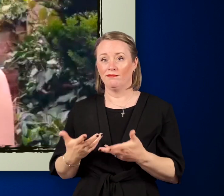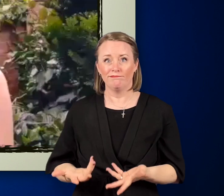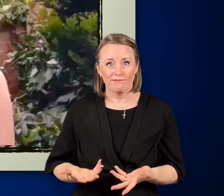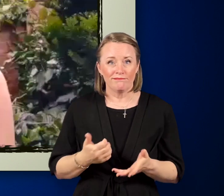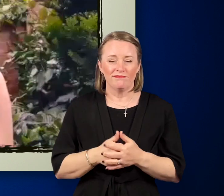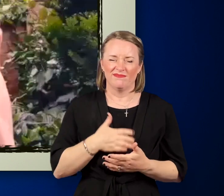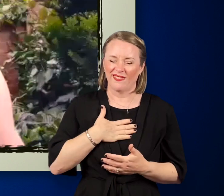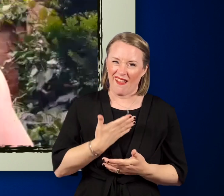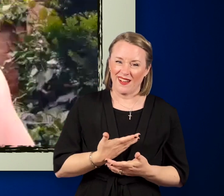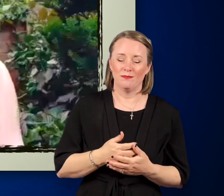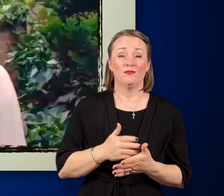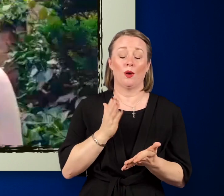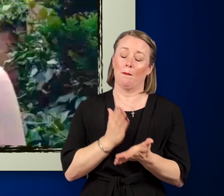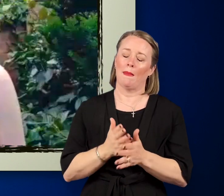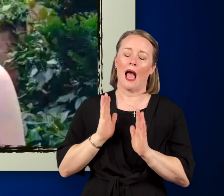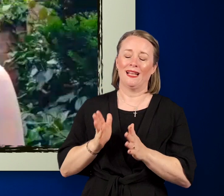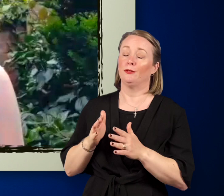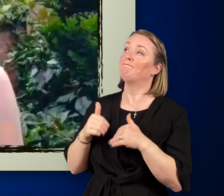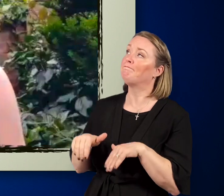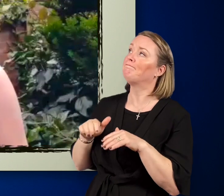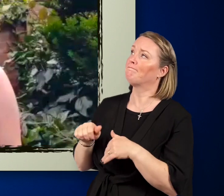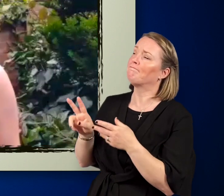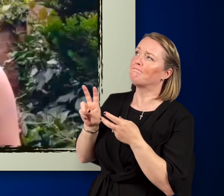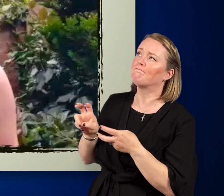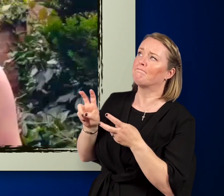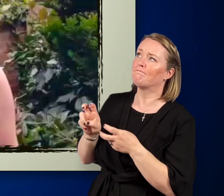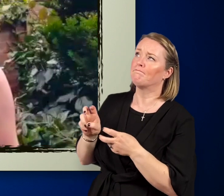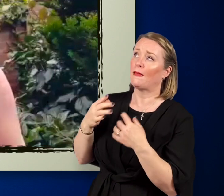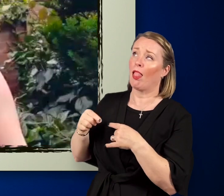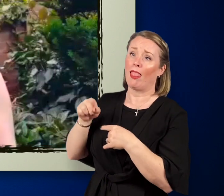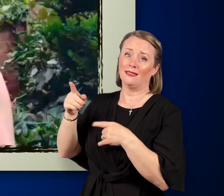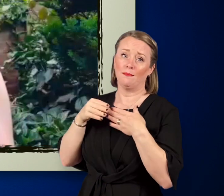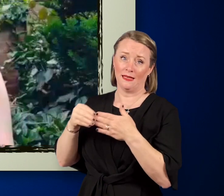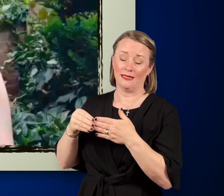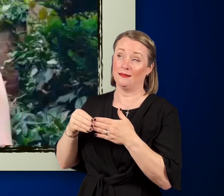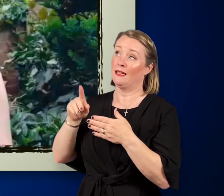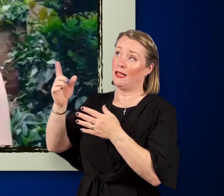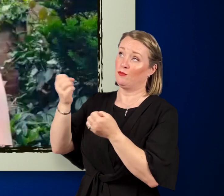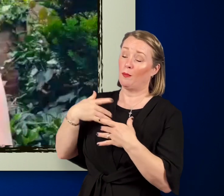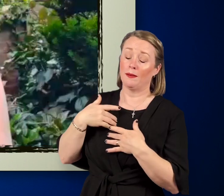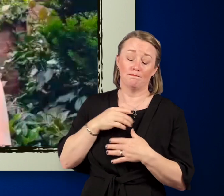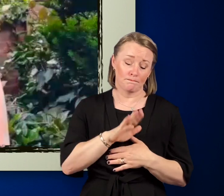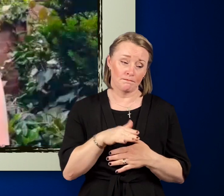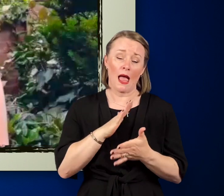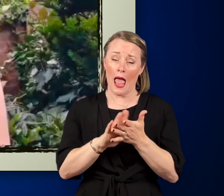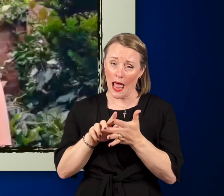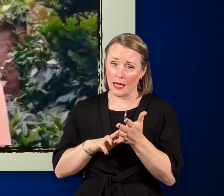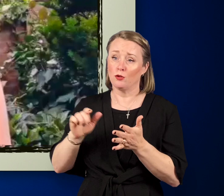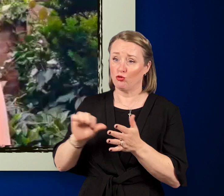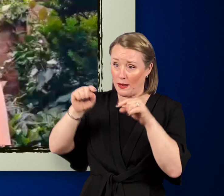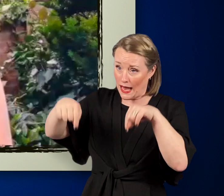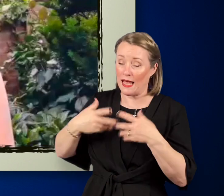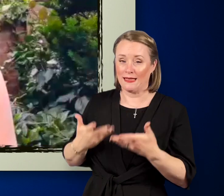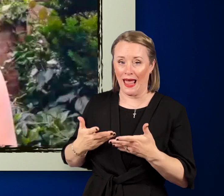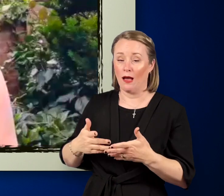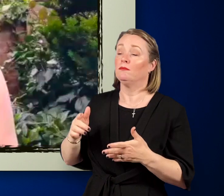really wait on God and let him lead me and let him say, Helen, this is where I want you to be right now. I want you to be trusting me